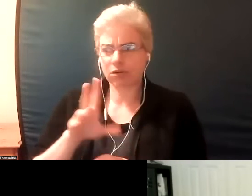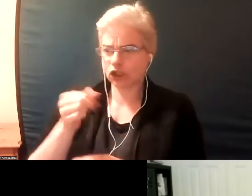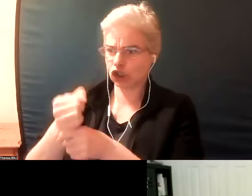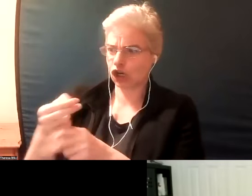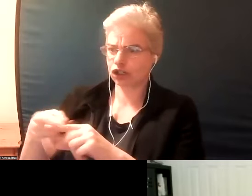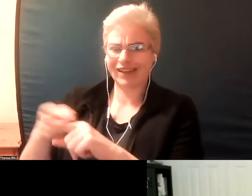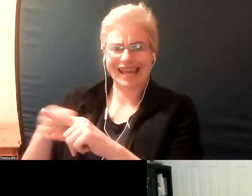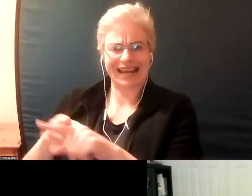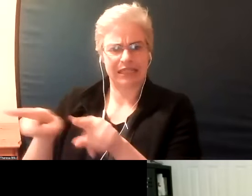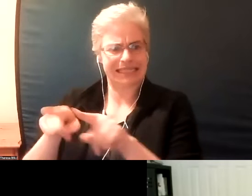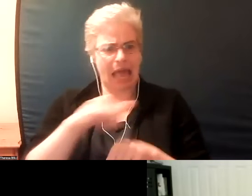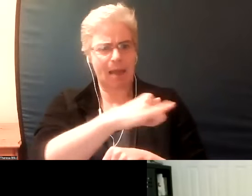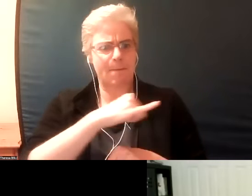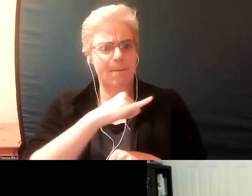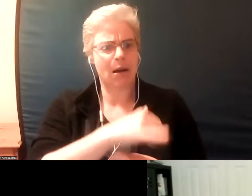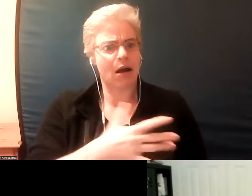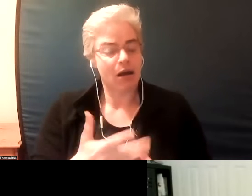think